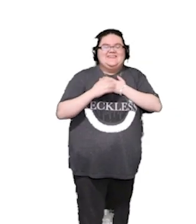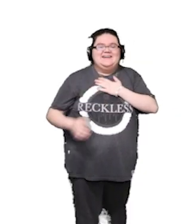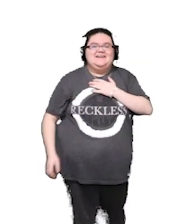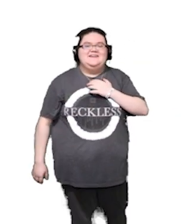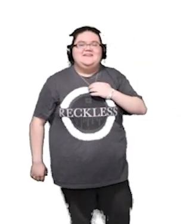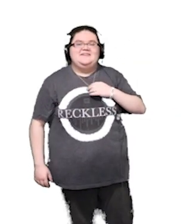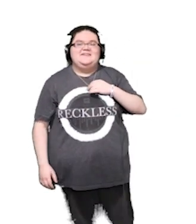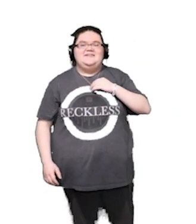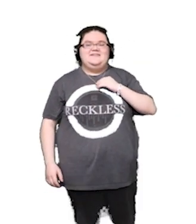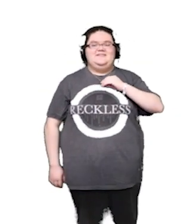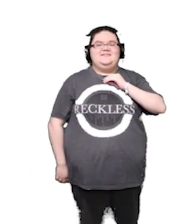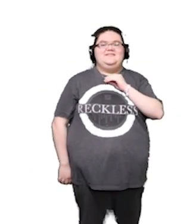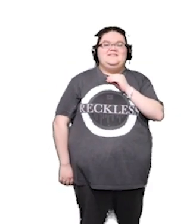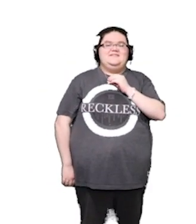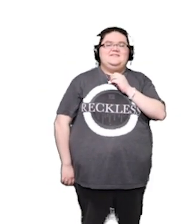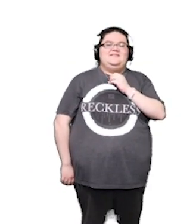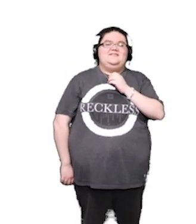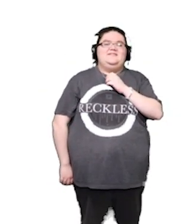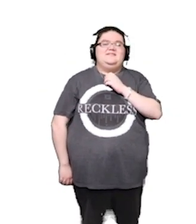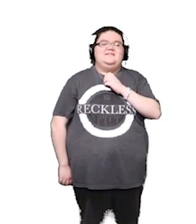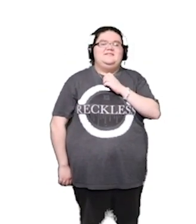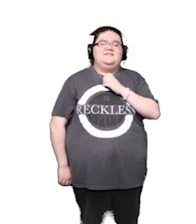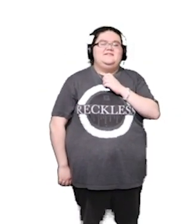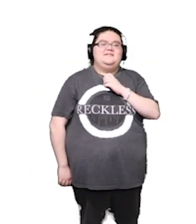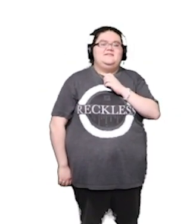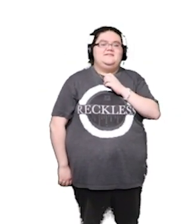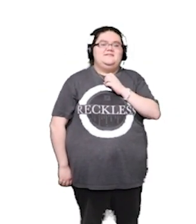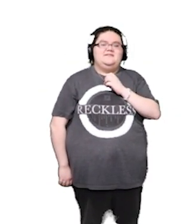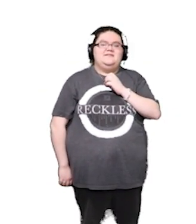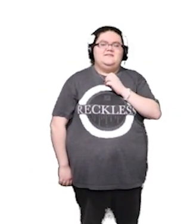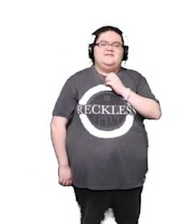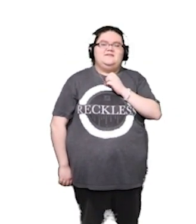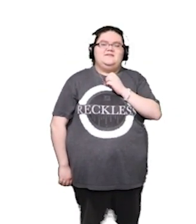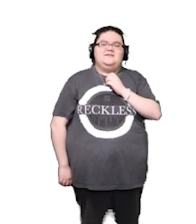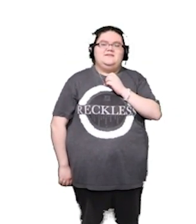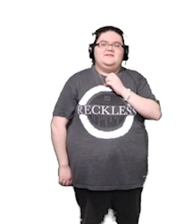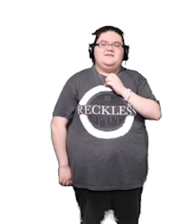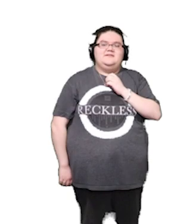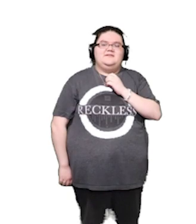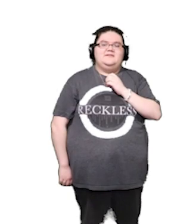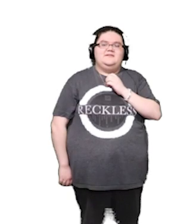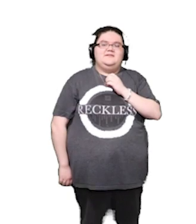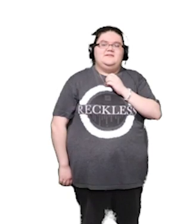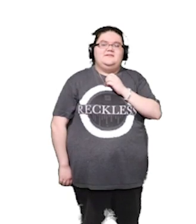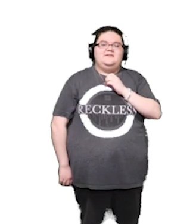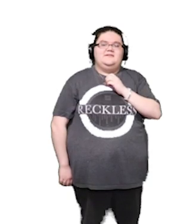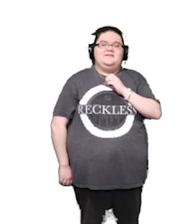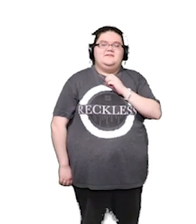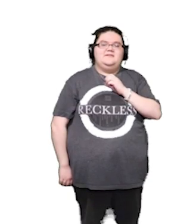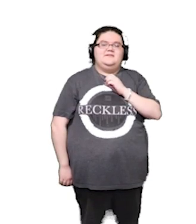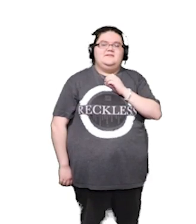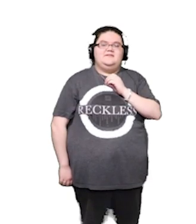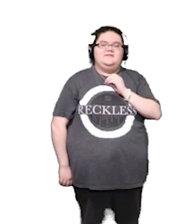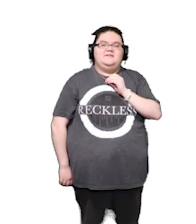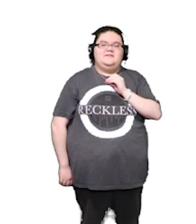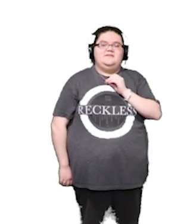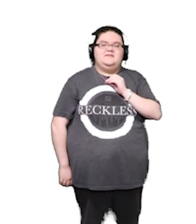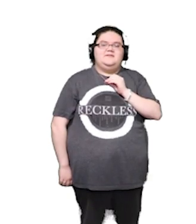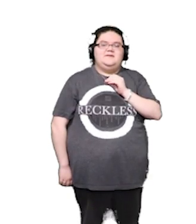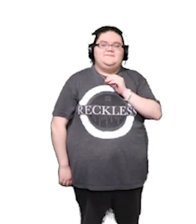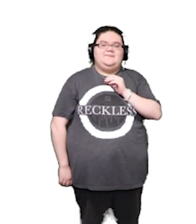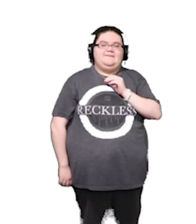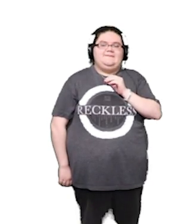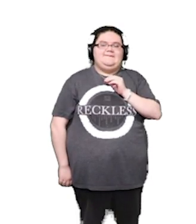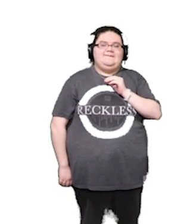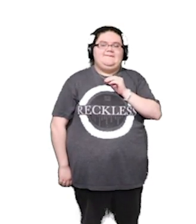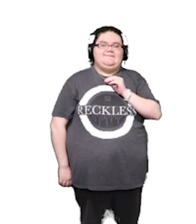the ocean, bro. The ocean, yeah. Like, and then it goes all the way down to the shore where there's a power plant. And in that power plant,